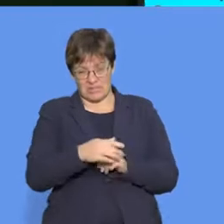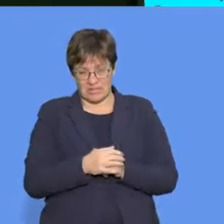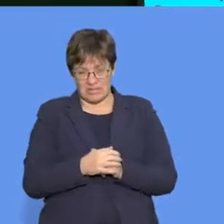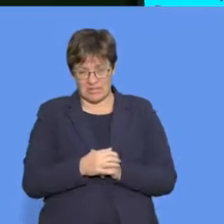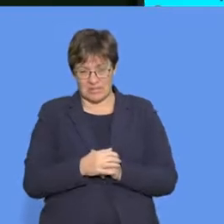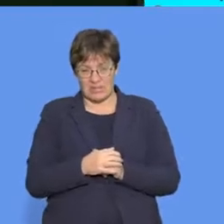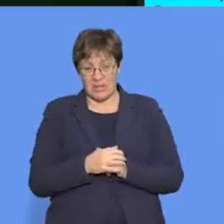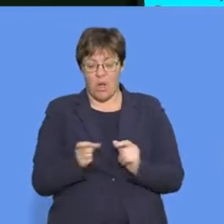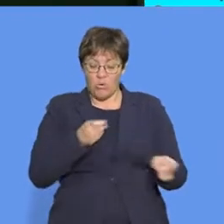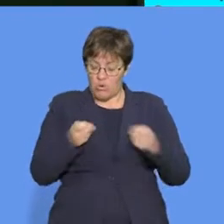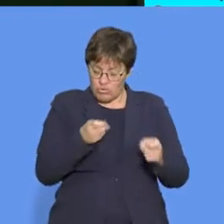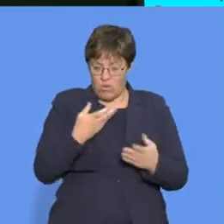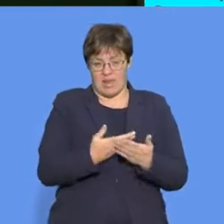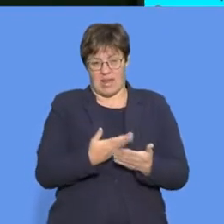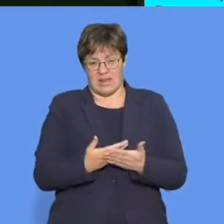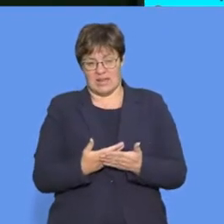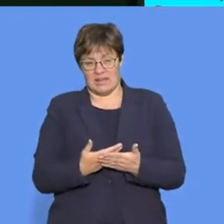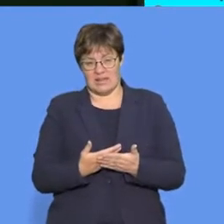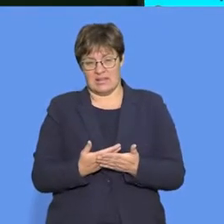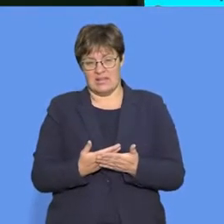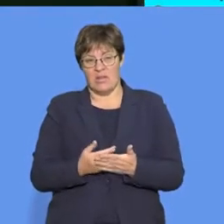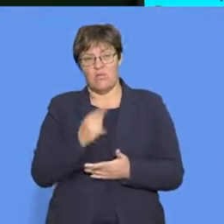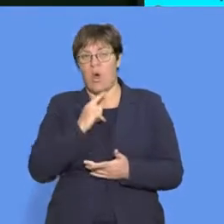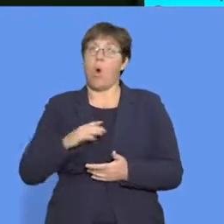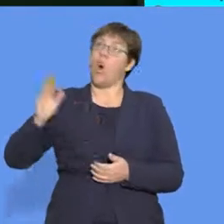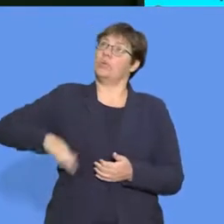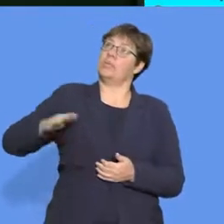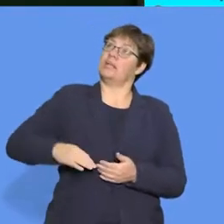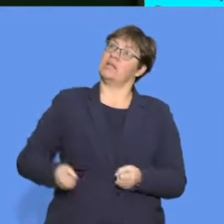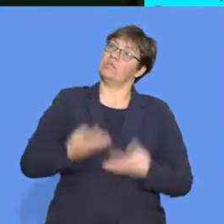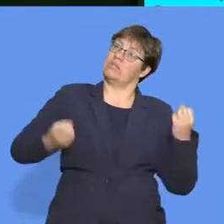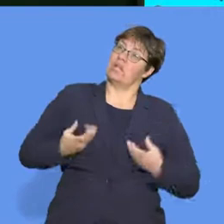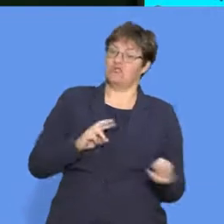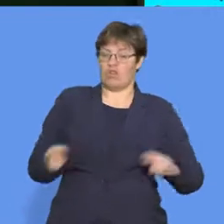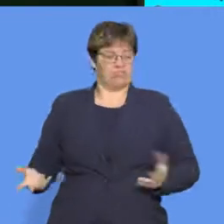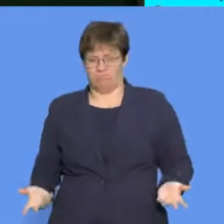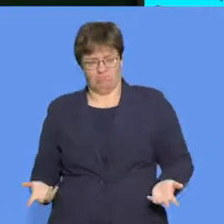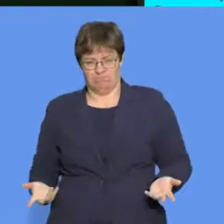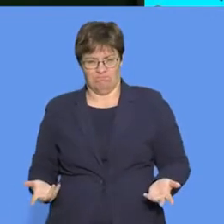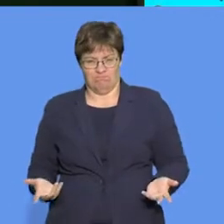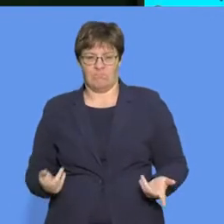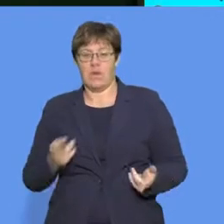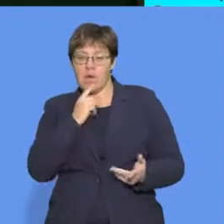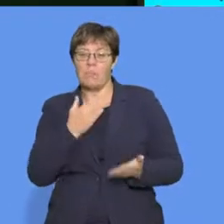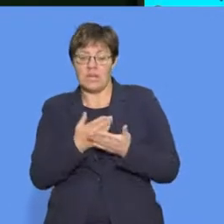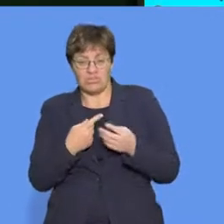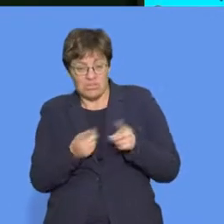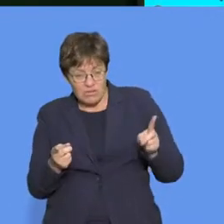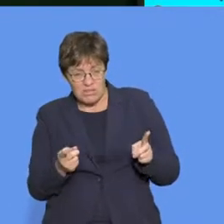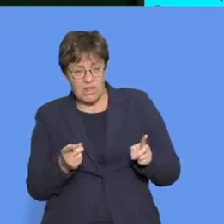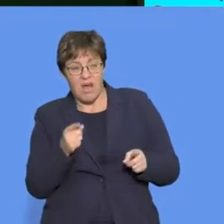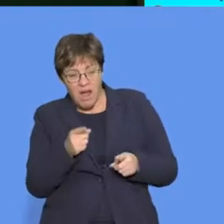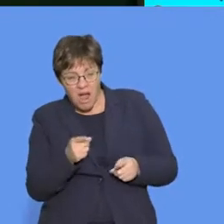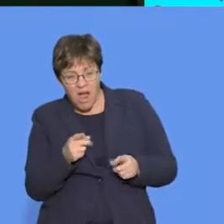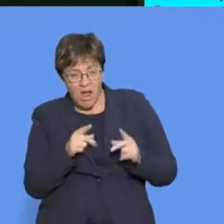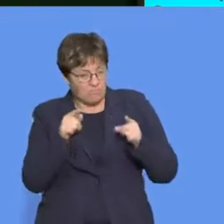and we can control the potential difference. Remember, this is a non-spontaneous reaction, and we'd be able to keep the